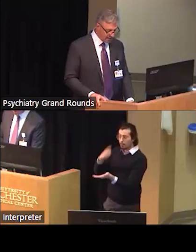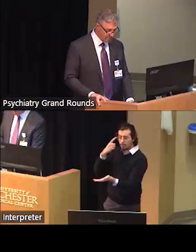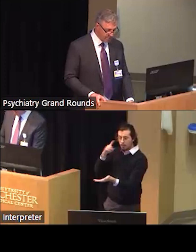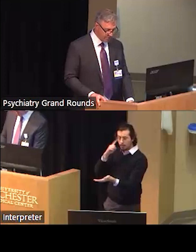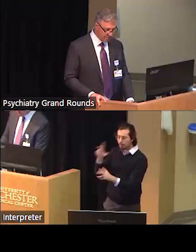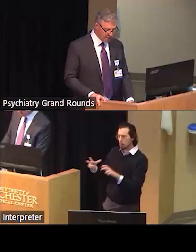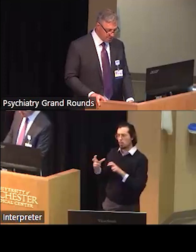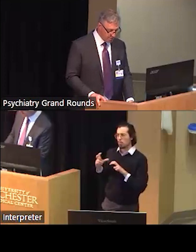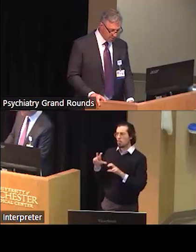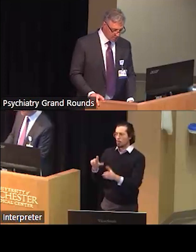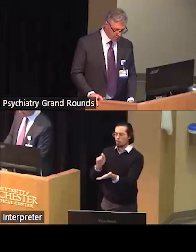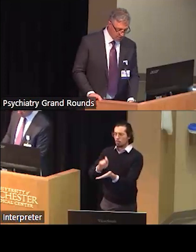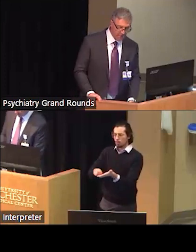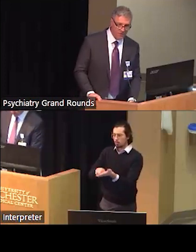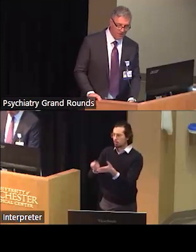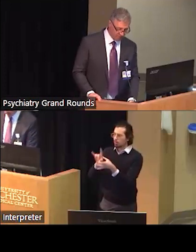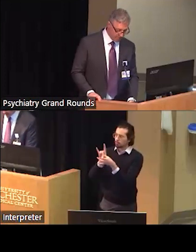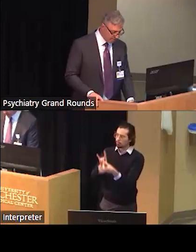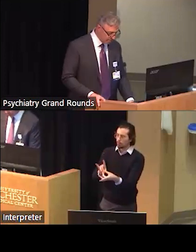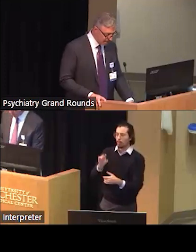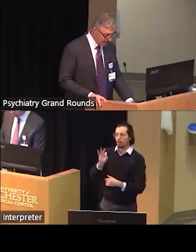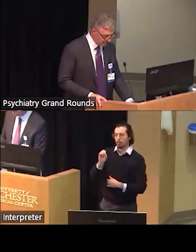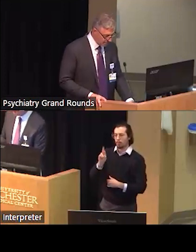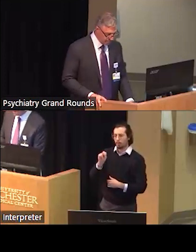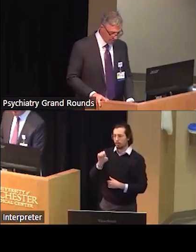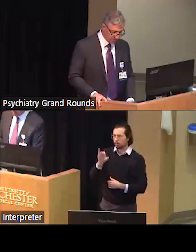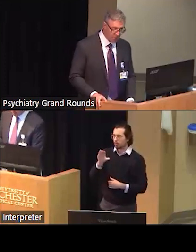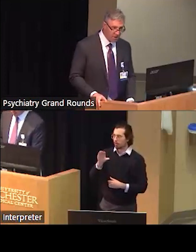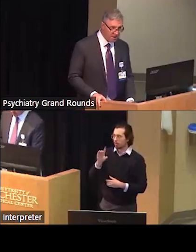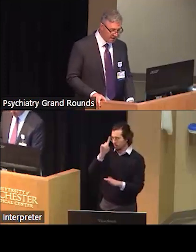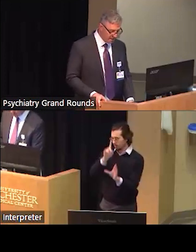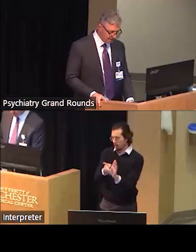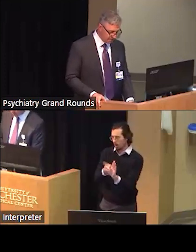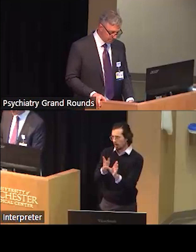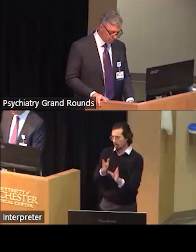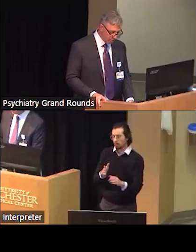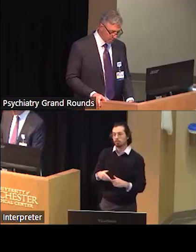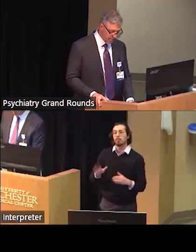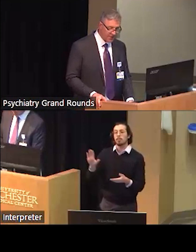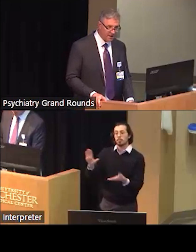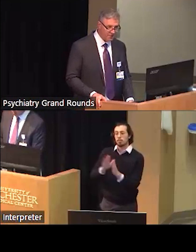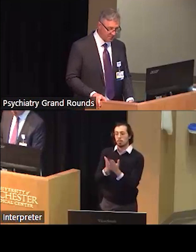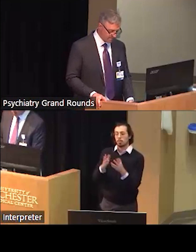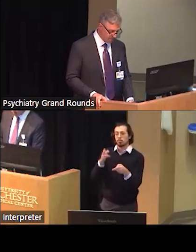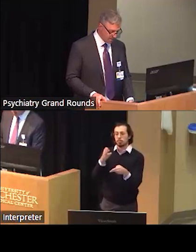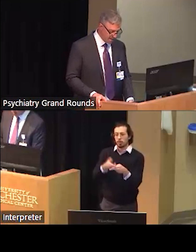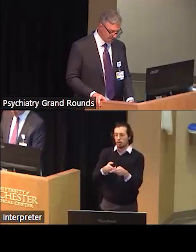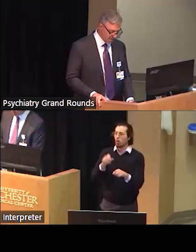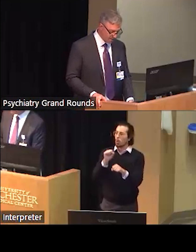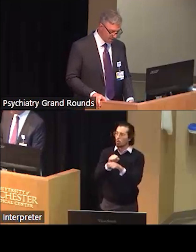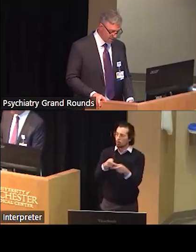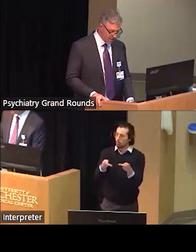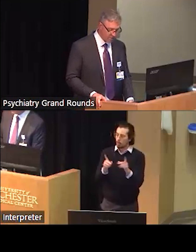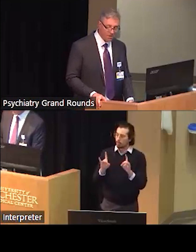outstanding contribution to the literature of forensic psychiatry for his book entitled Workplace Violence in